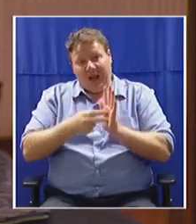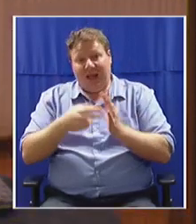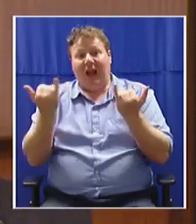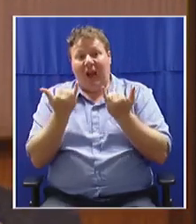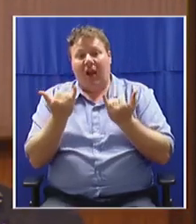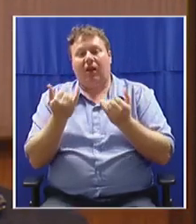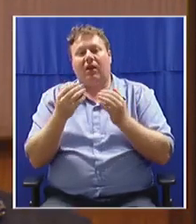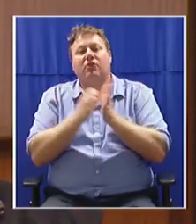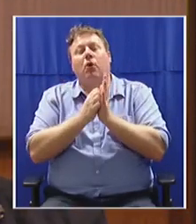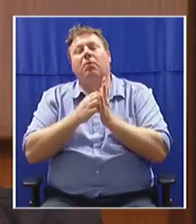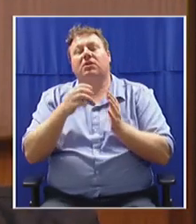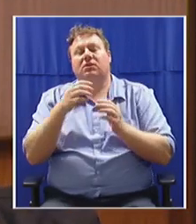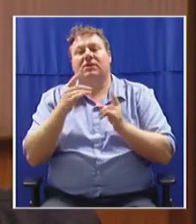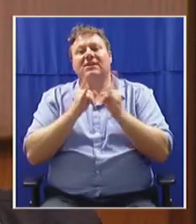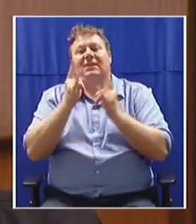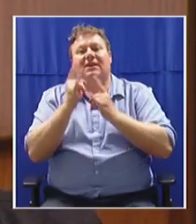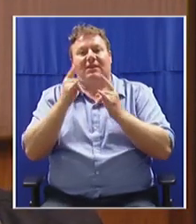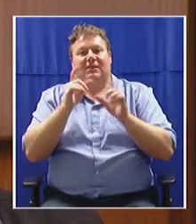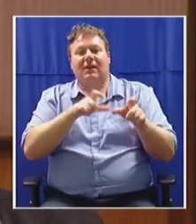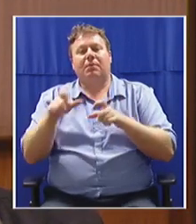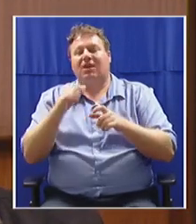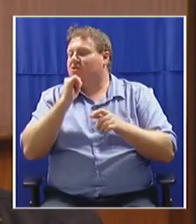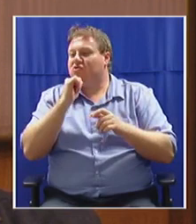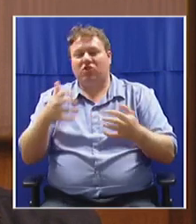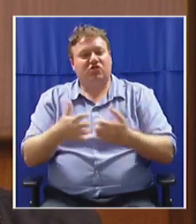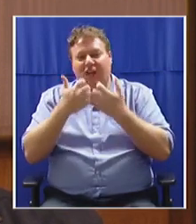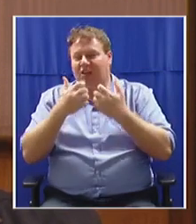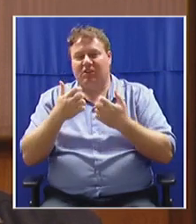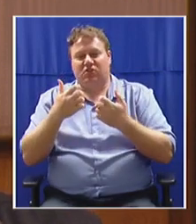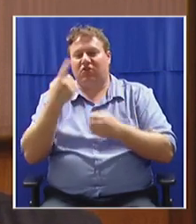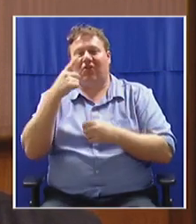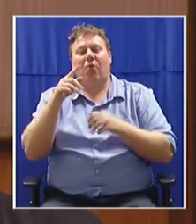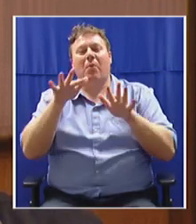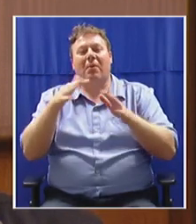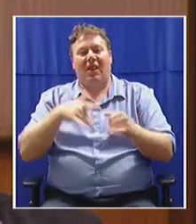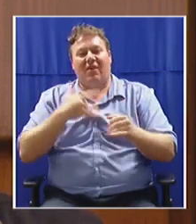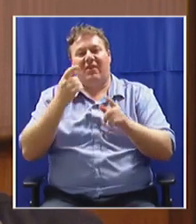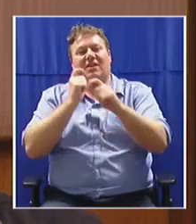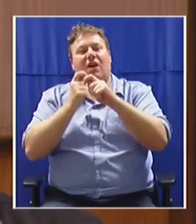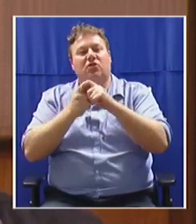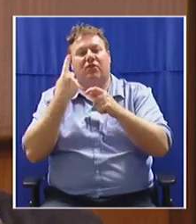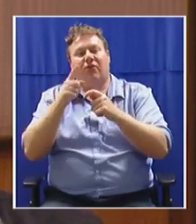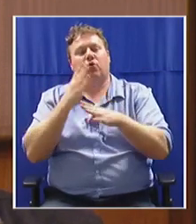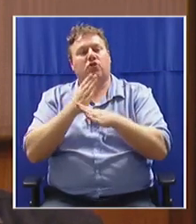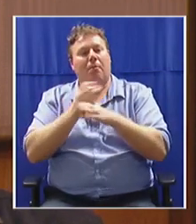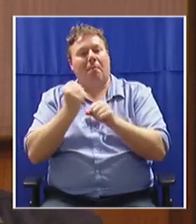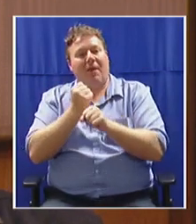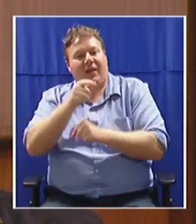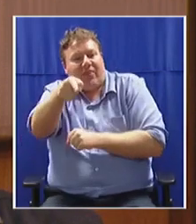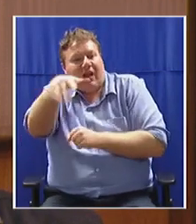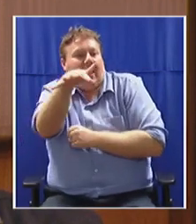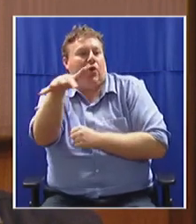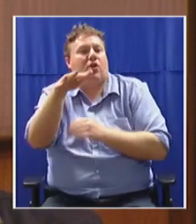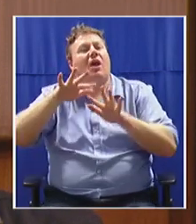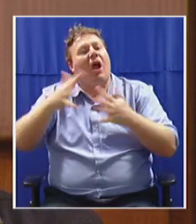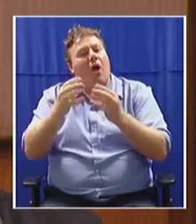not address the challenges of people living in the townships, in creating jobs in the townships. How are we going to address that